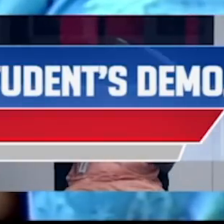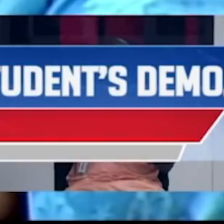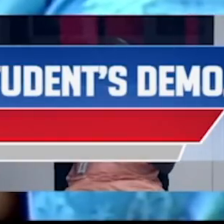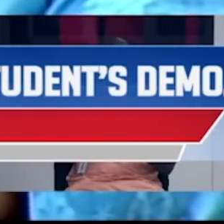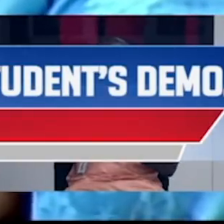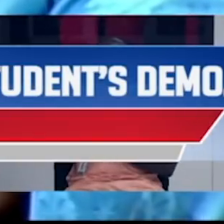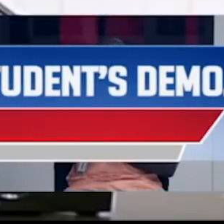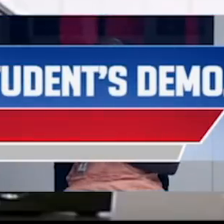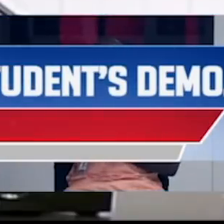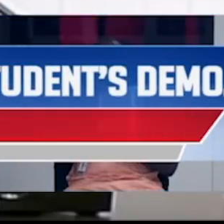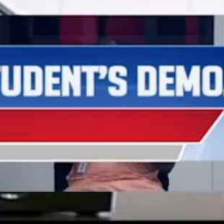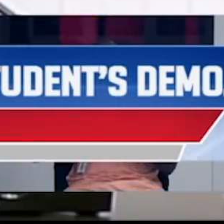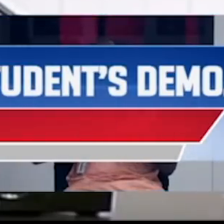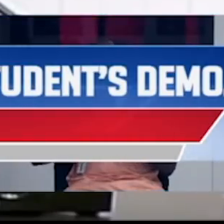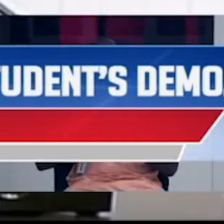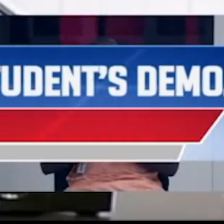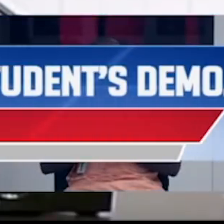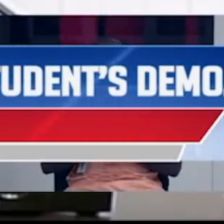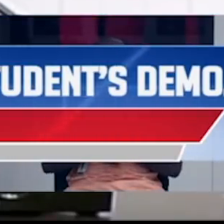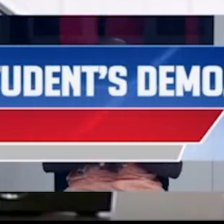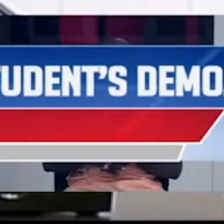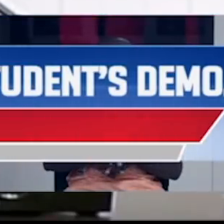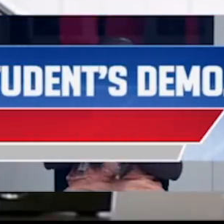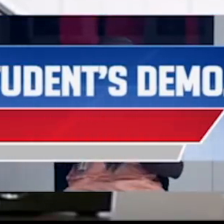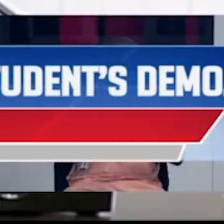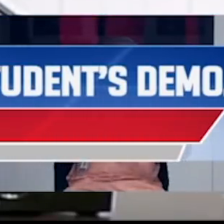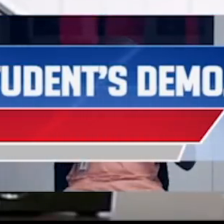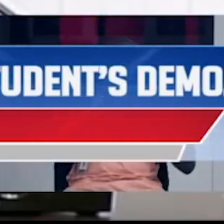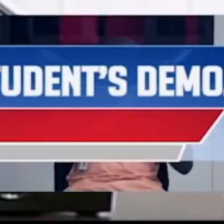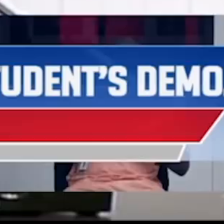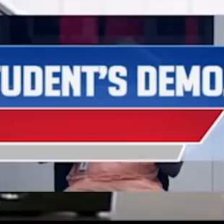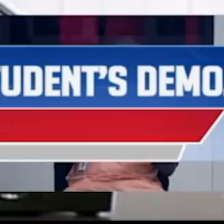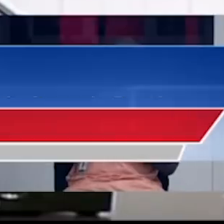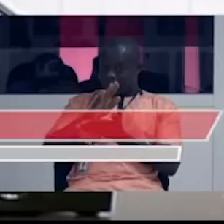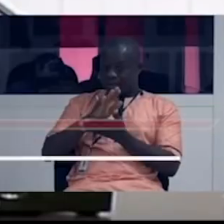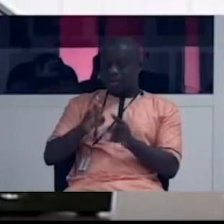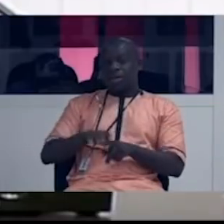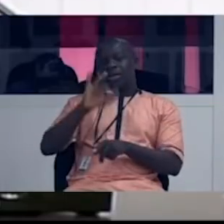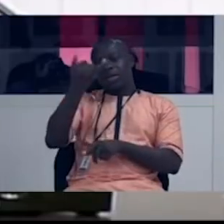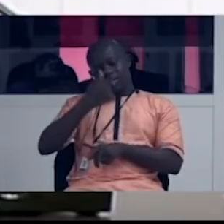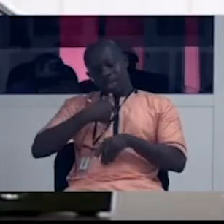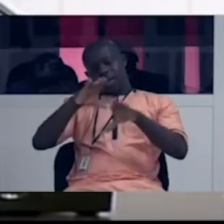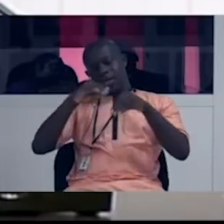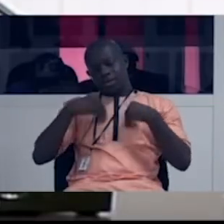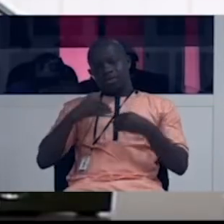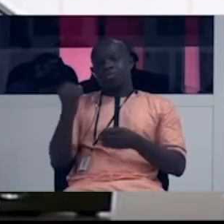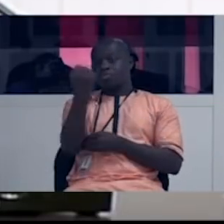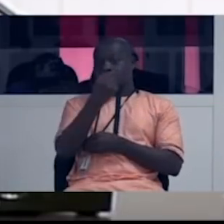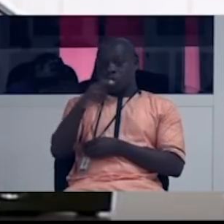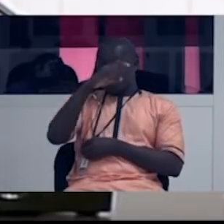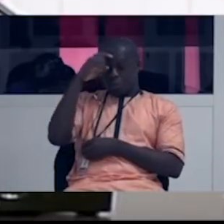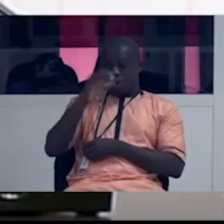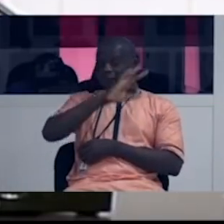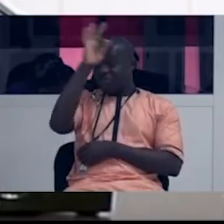reality things were out of hand, especially in dealing with the number of the injured victims. The victims, she said, were not happy with Jammeh's